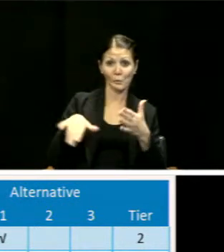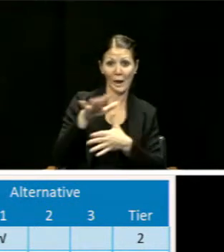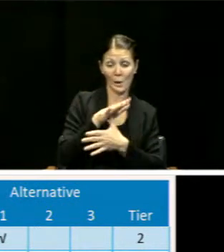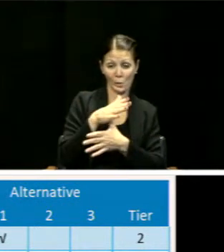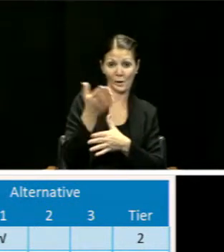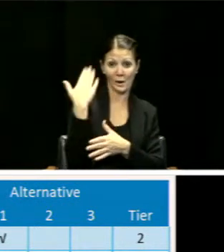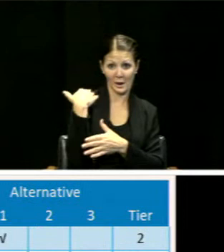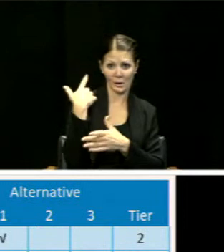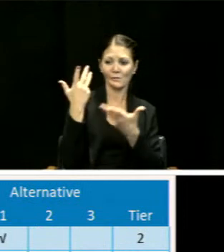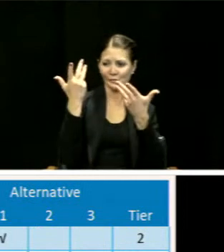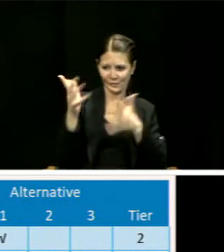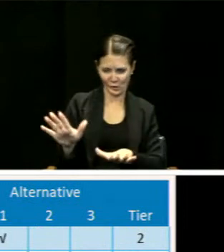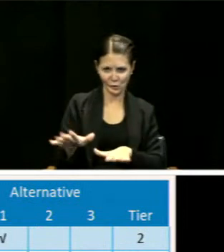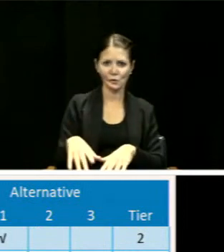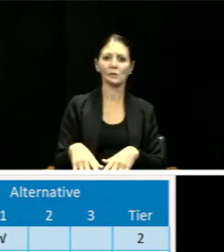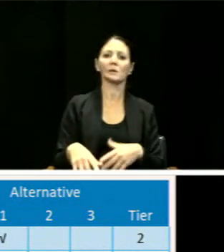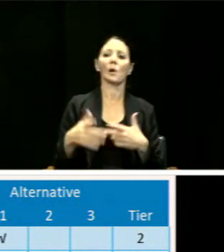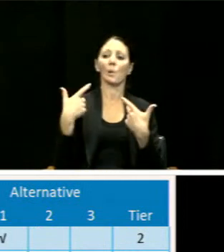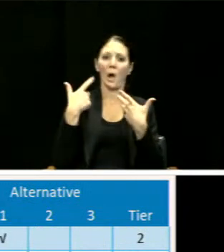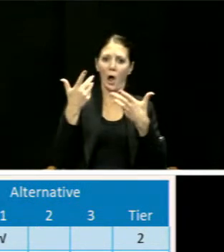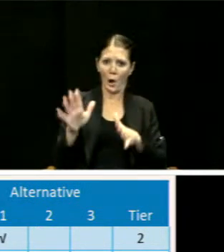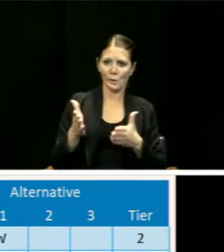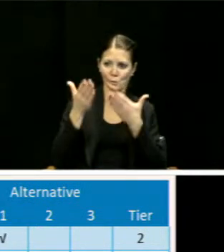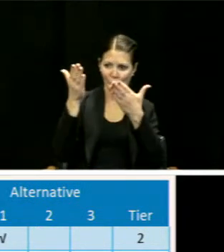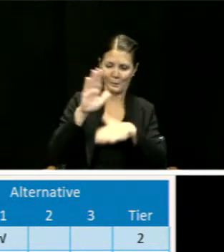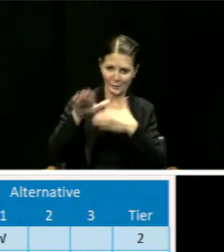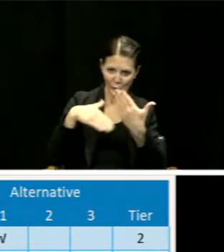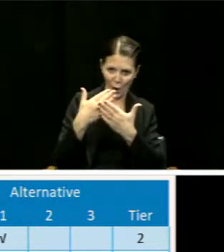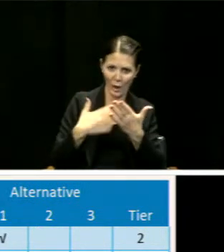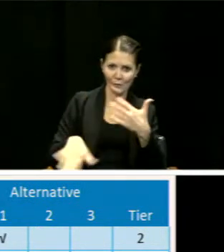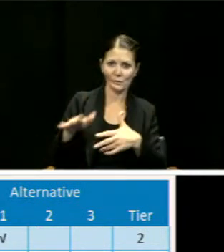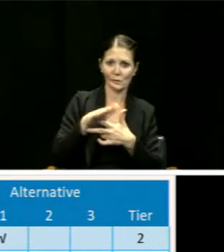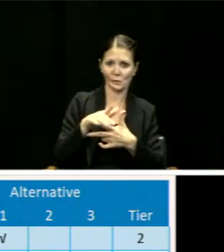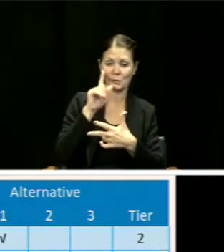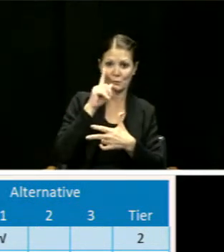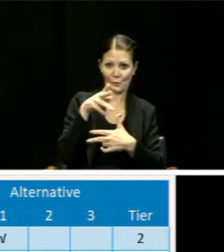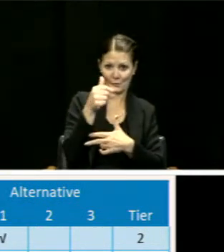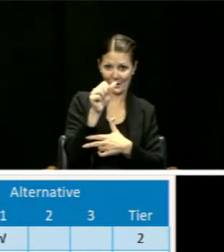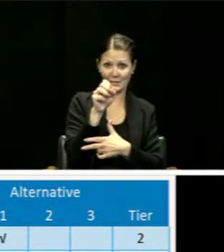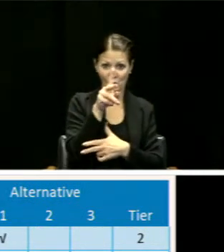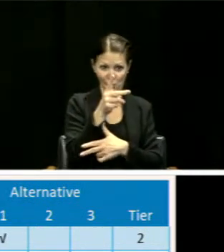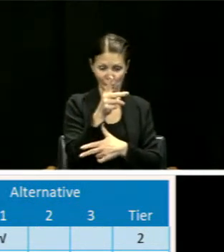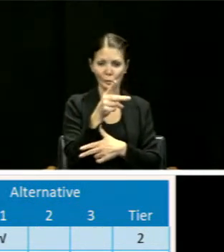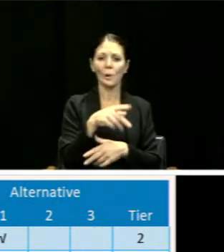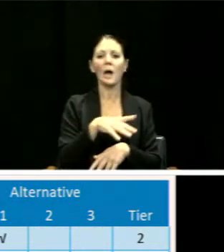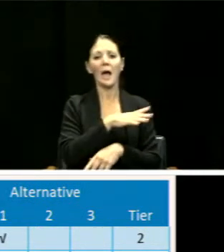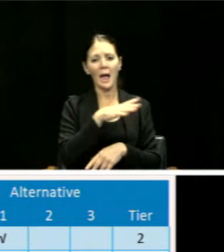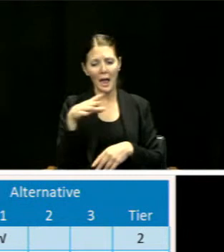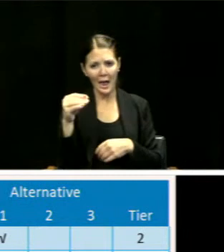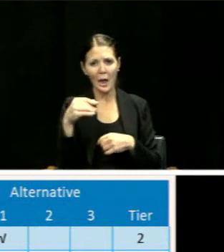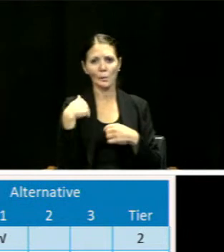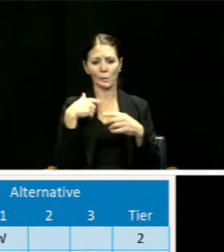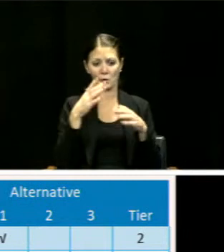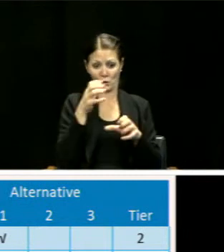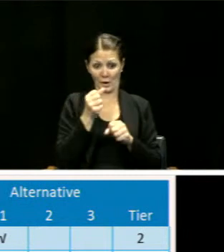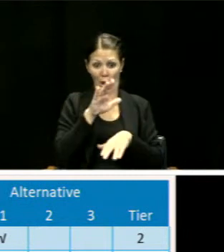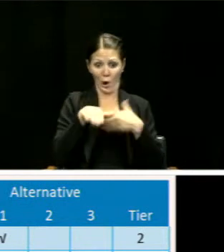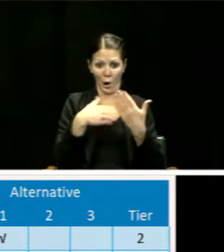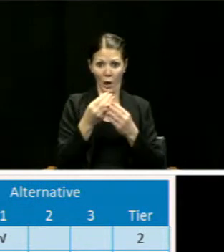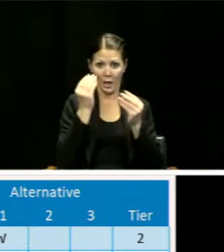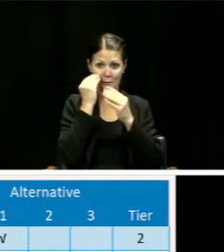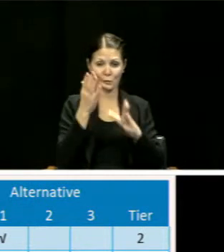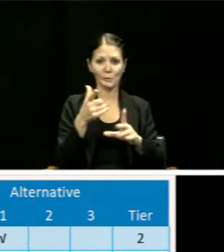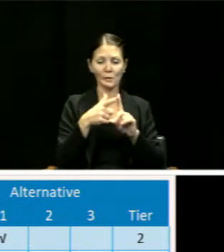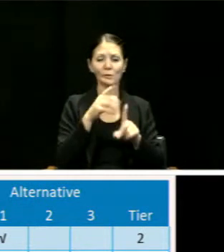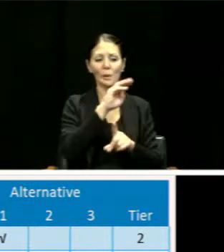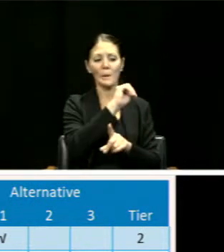1. We've done all the recommendations and prioritizations in phase 2. And then we also took the information from the Malone and